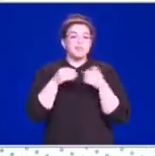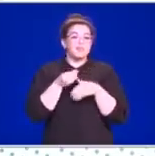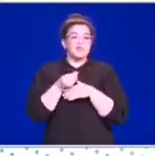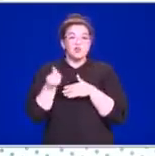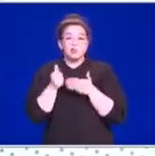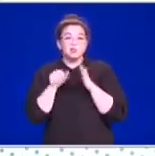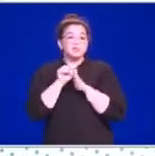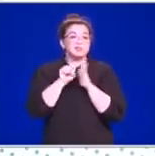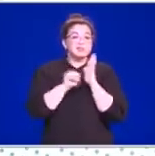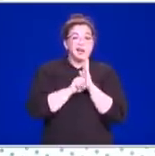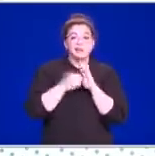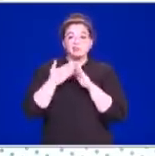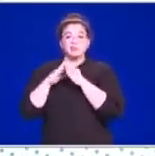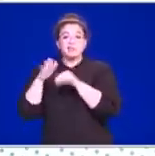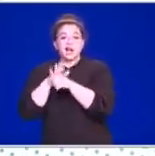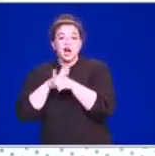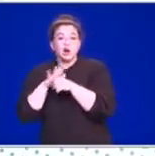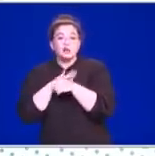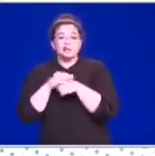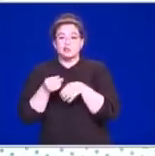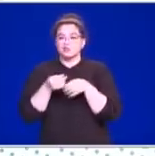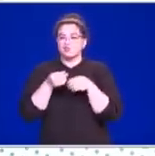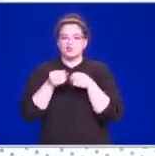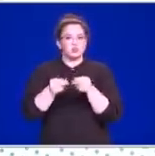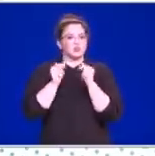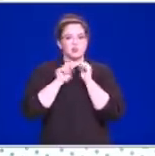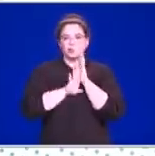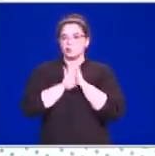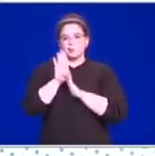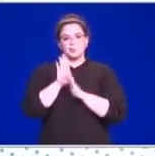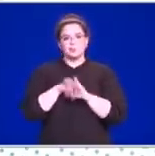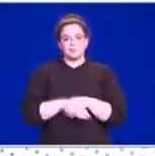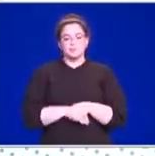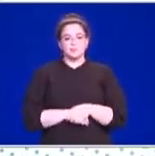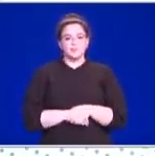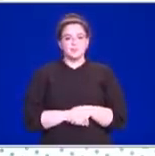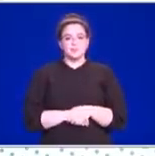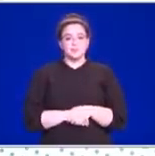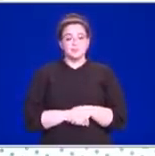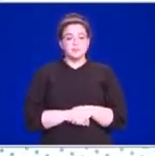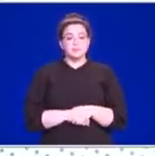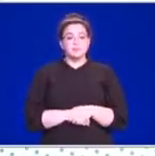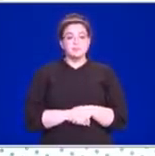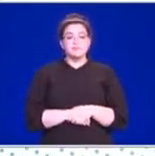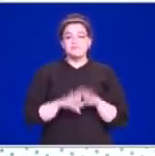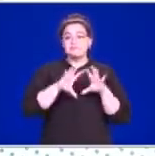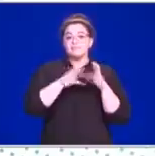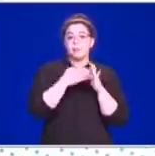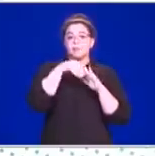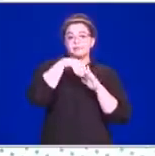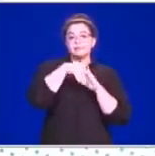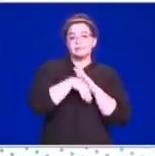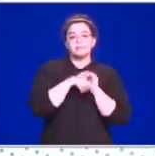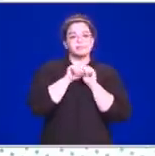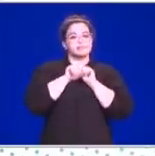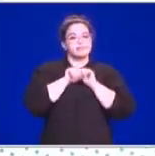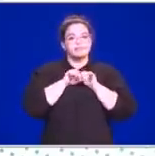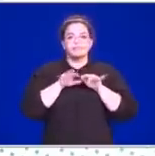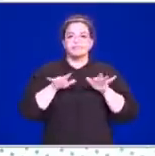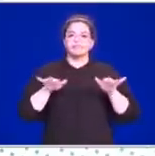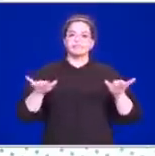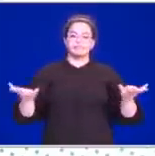metro areas, and counties had rapid population growth this decade. Population decline was widespread this